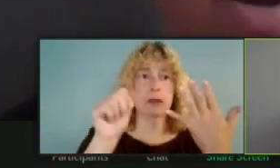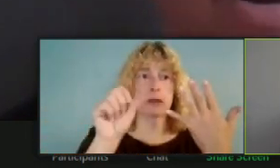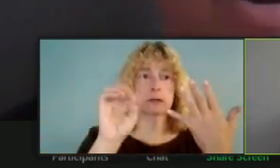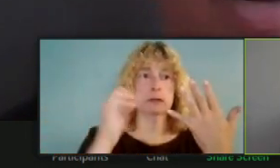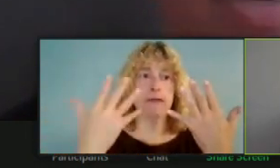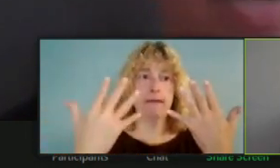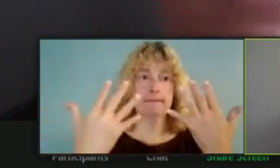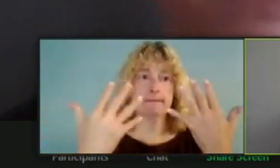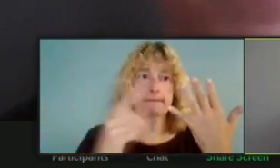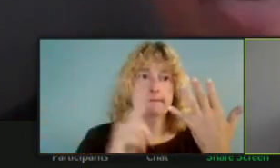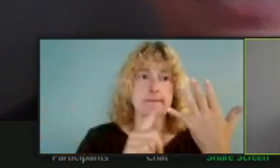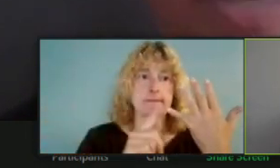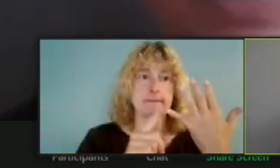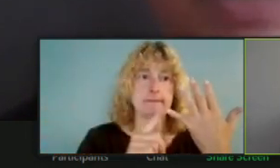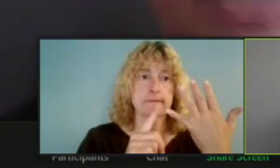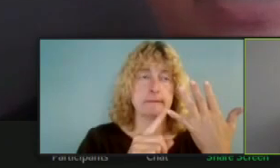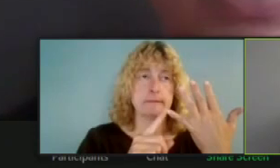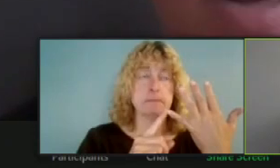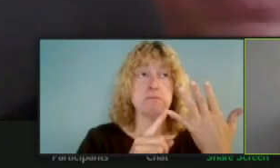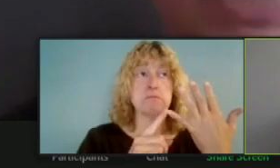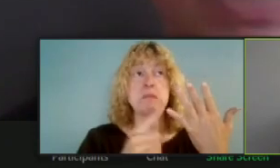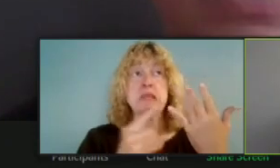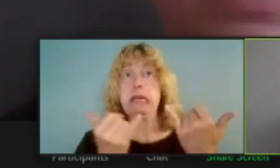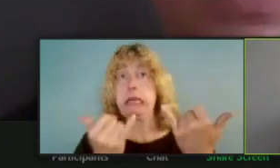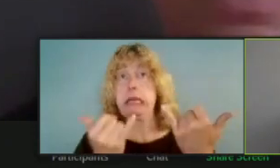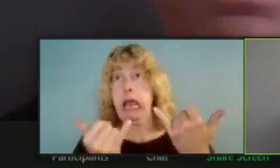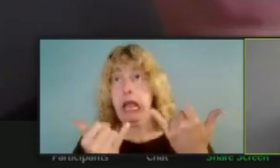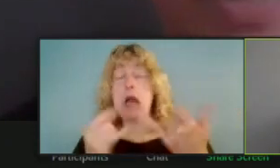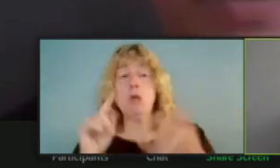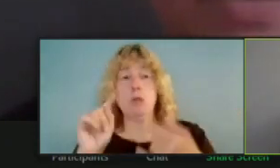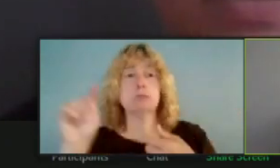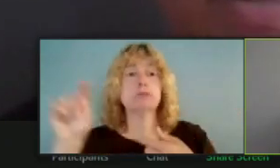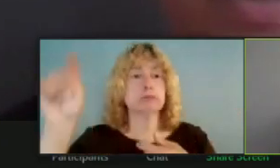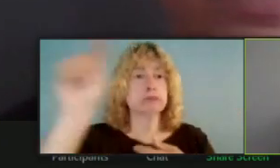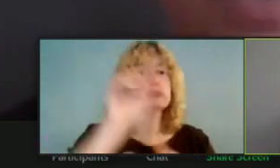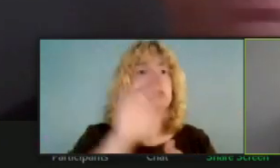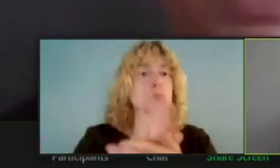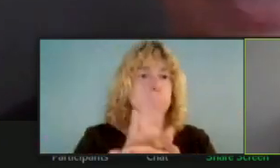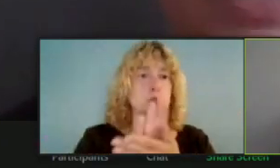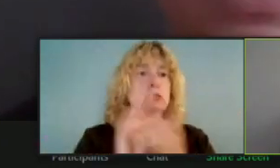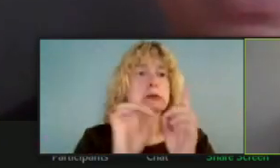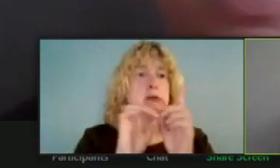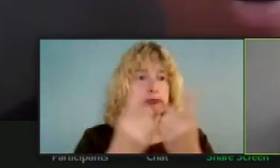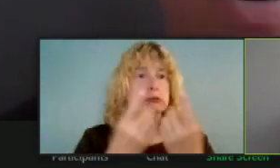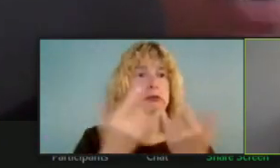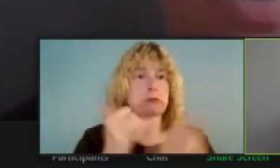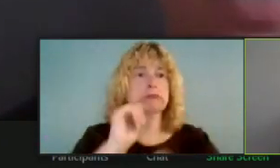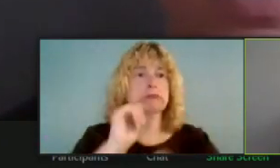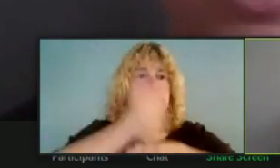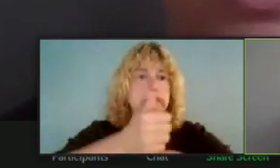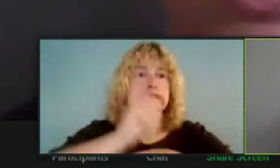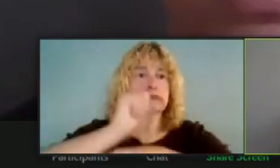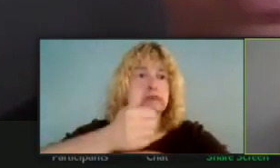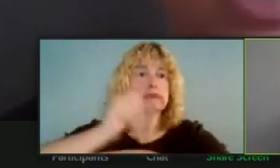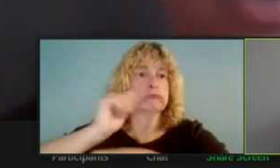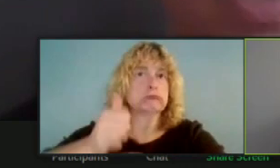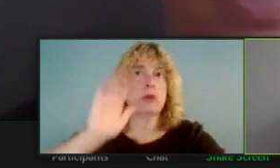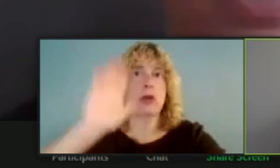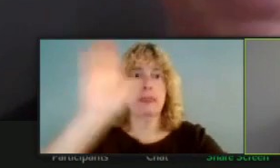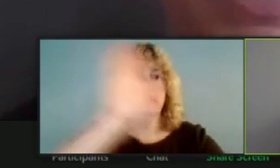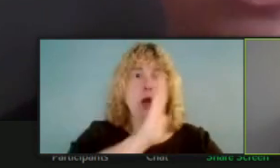districts are finalizing and adopting their plans. Their plans are